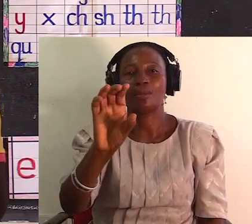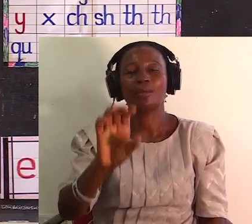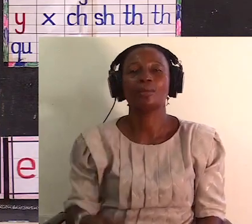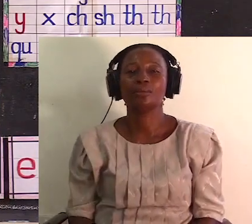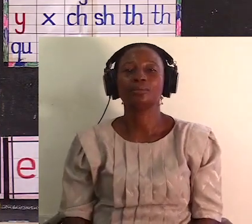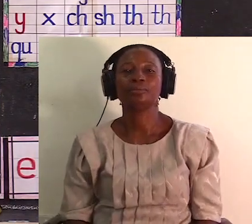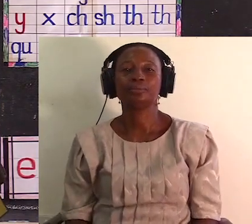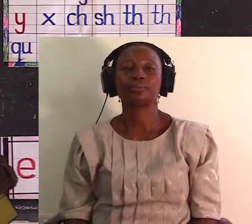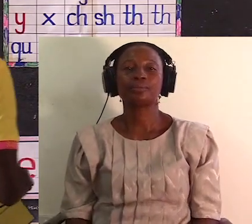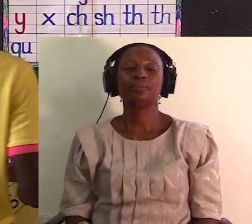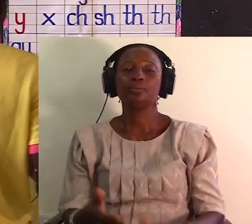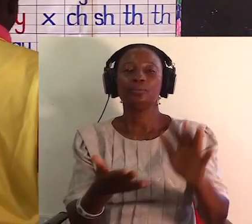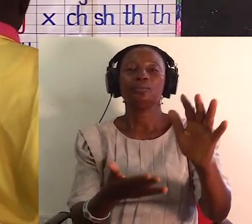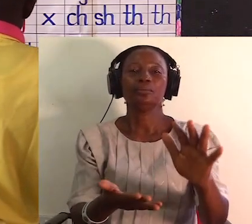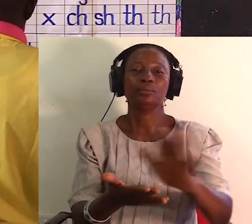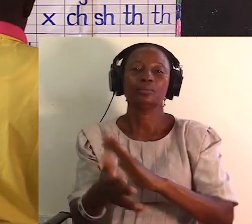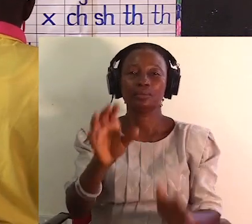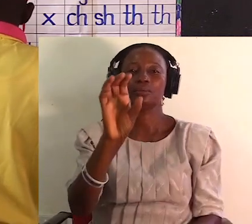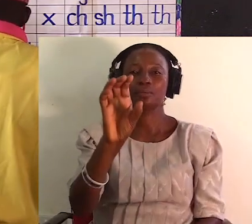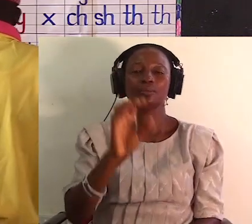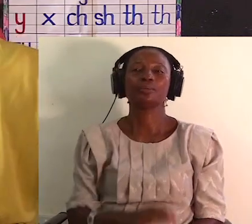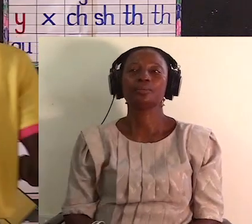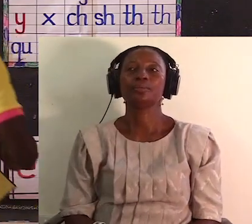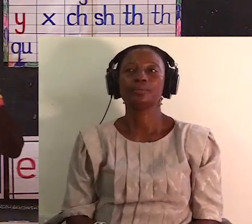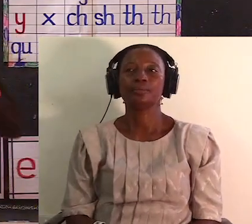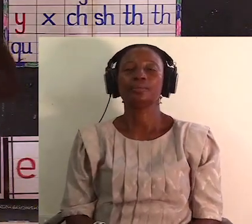C. That is the C.